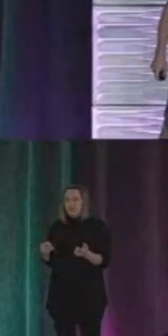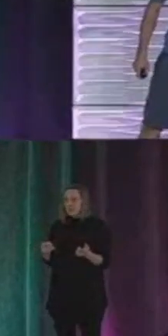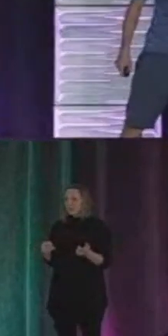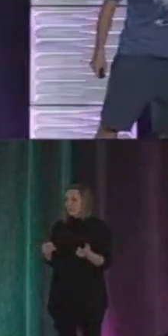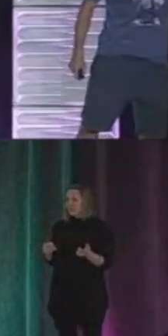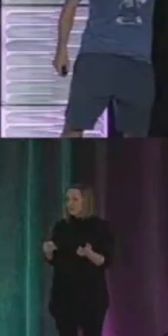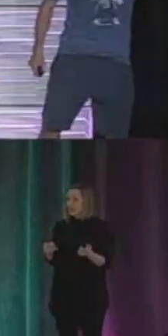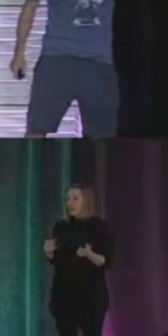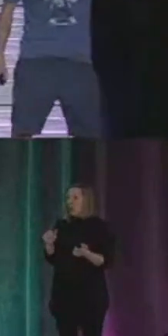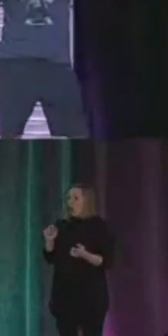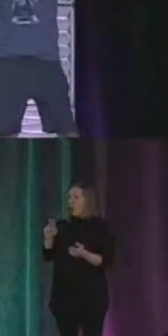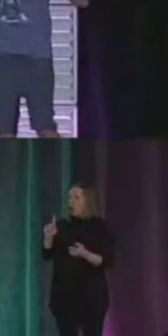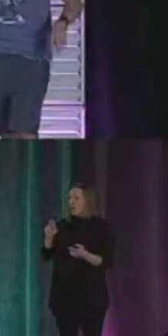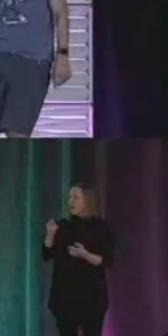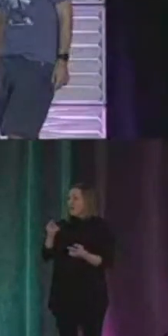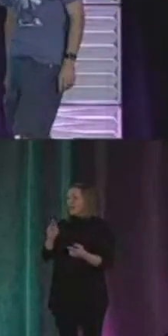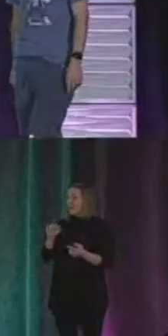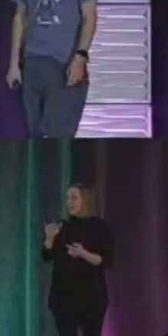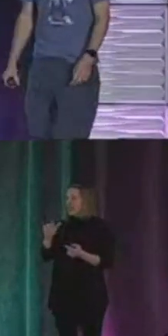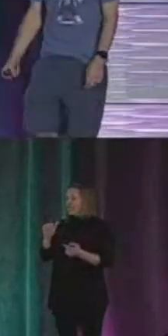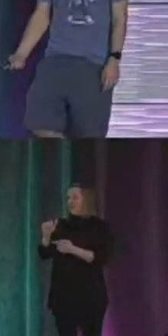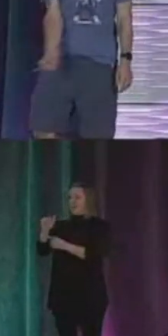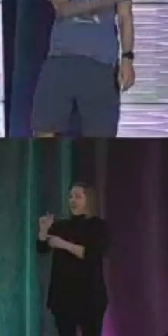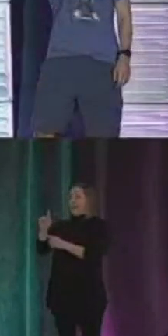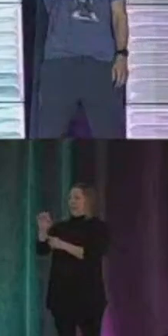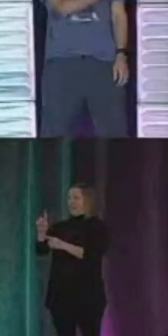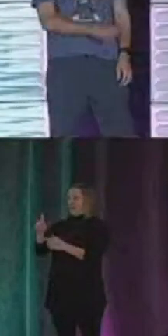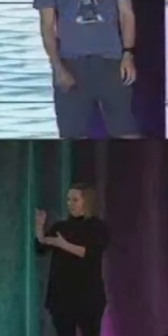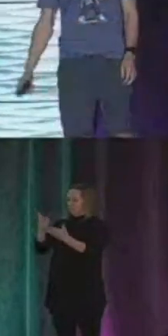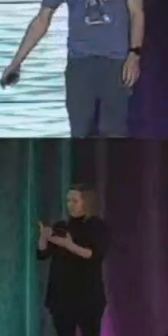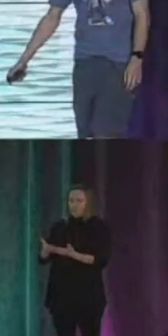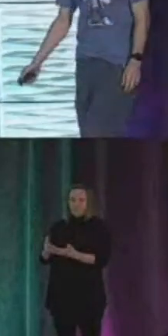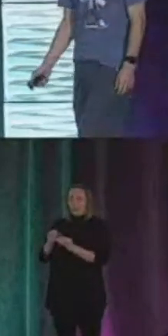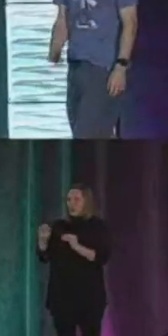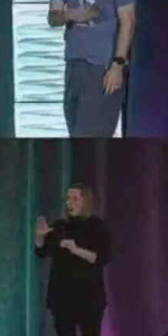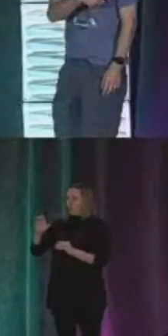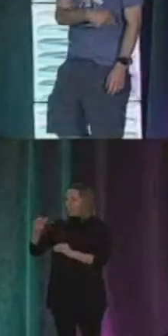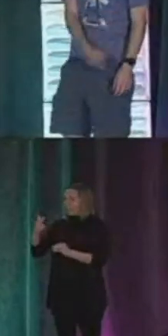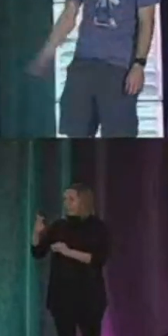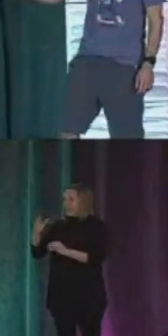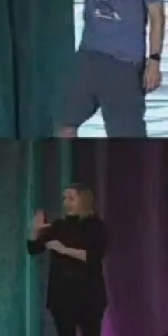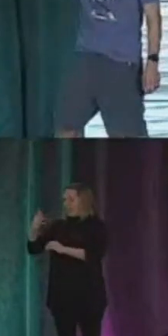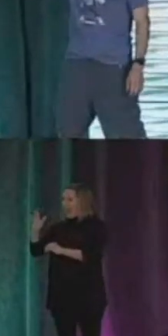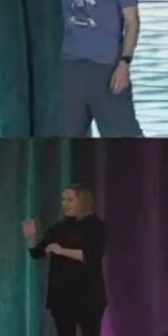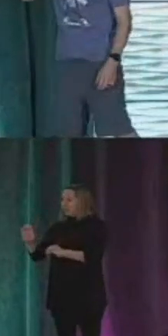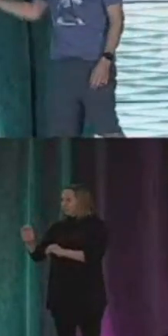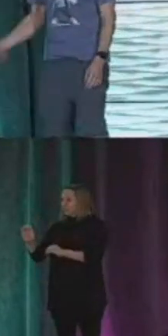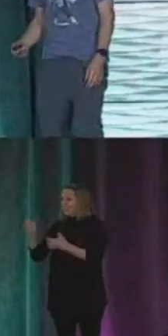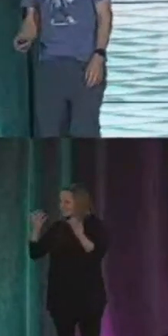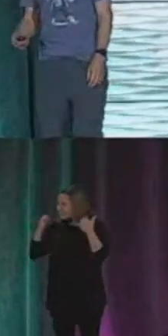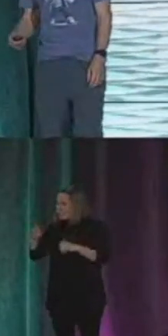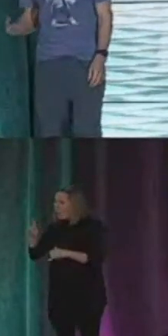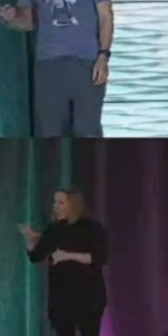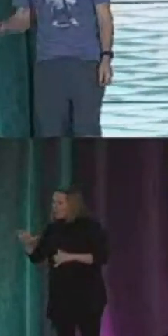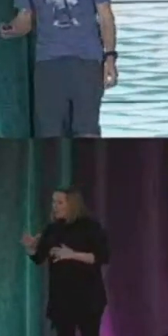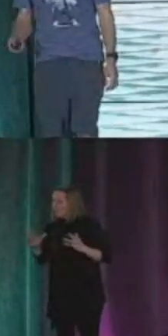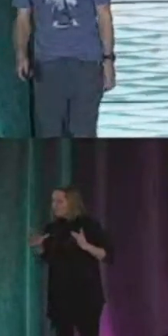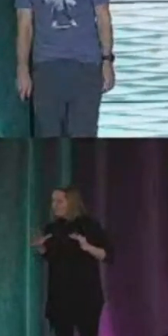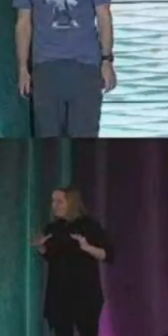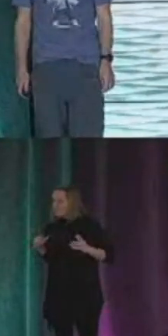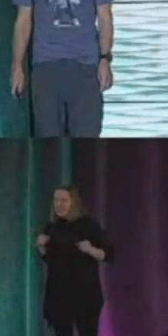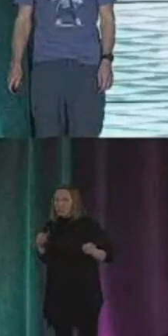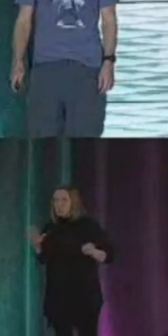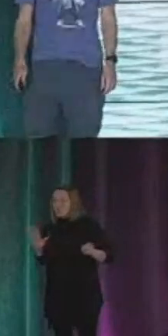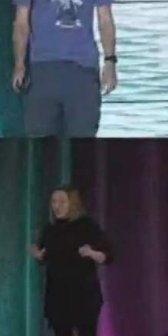our most expensive page, no caching, and they still got 100. That's cool. Sign me up. I'm in it on this. This is